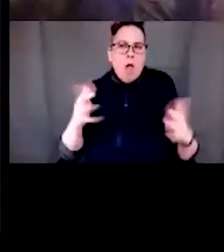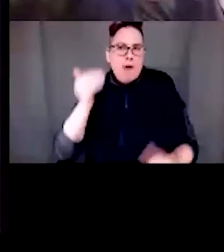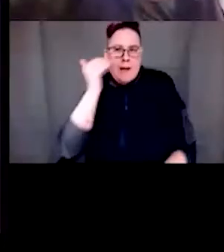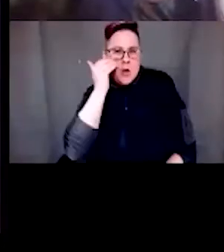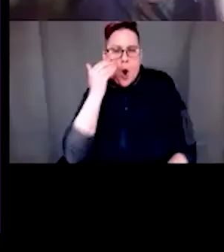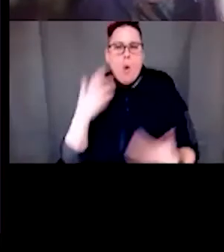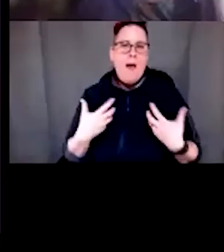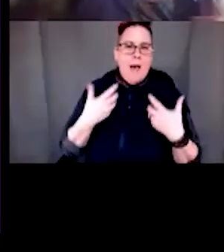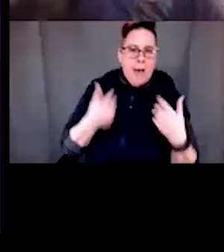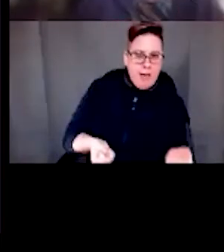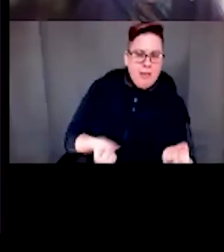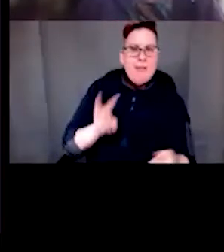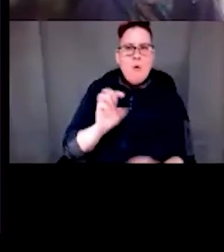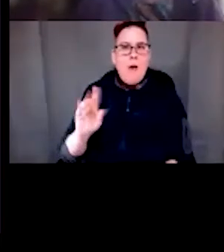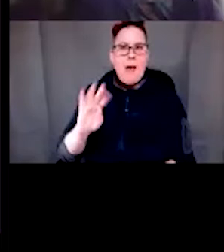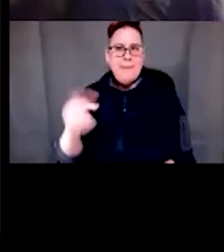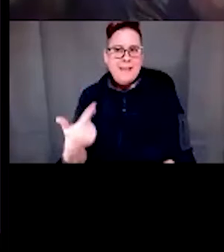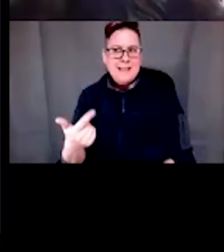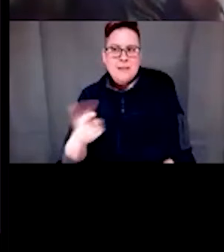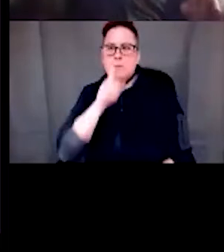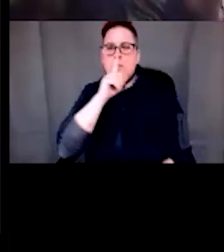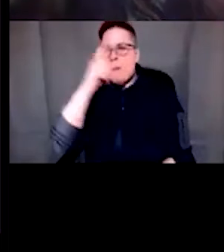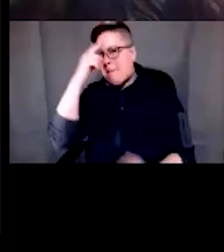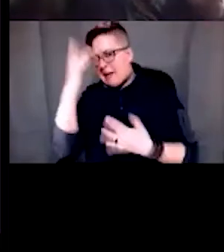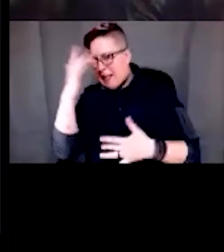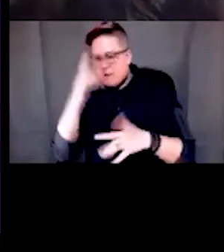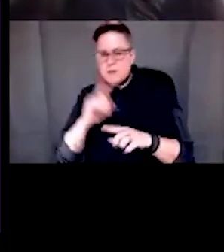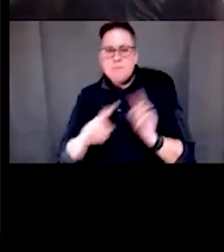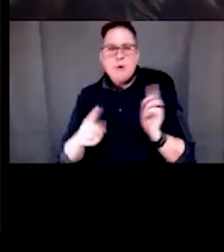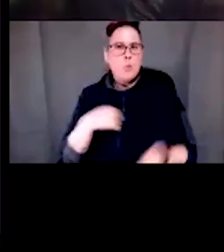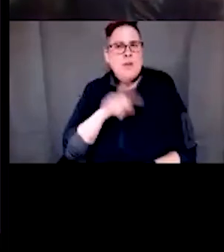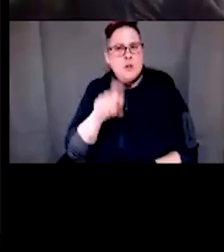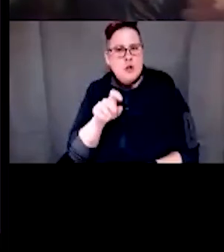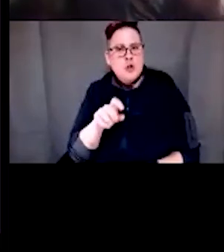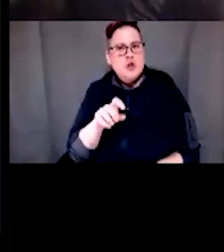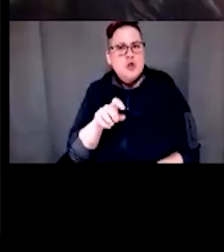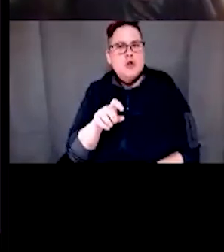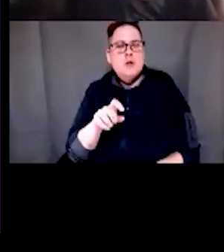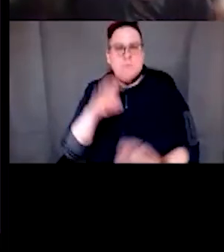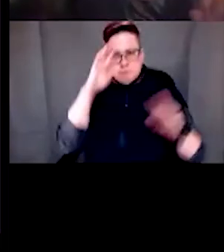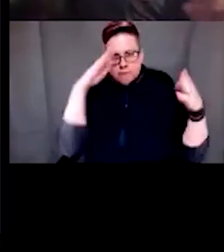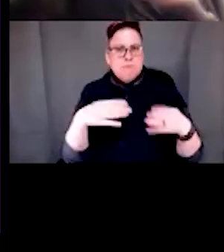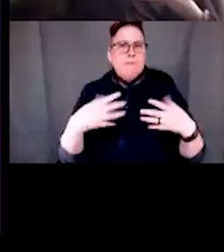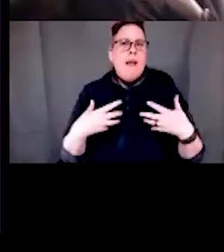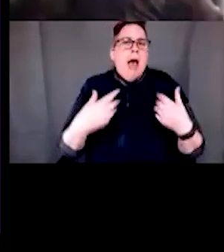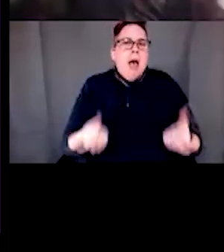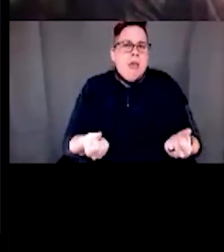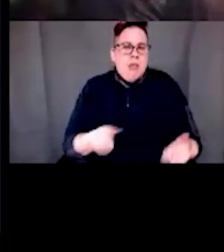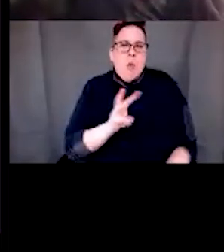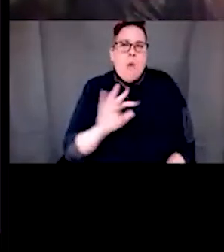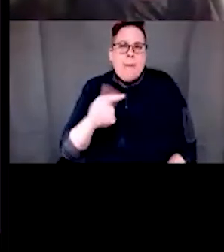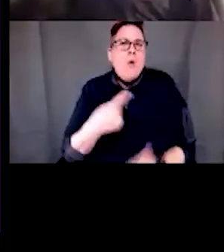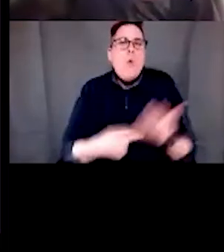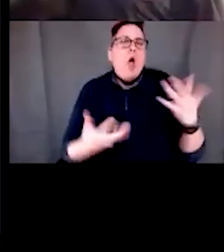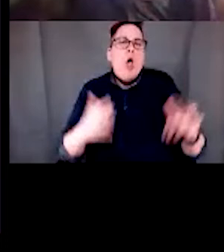health and well-being? Not just about illness, but we should be pointing towards health and well-being. What do we already know? What do